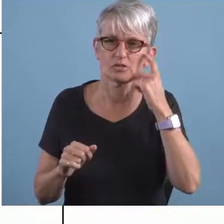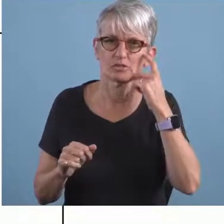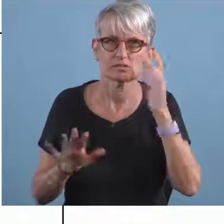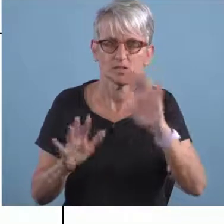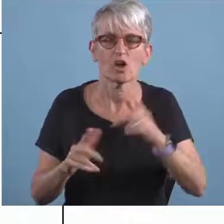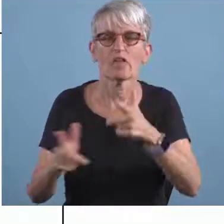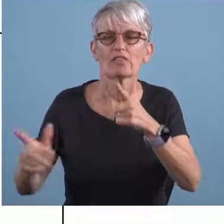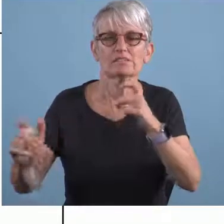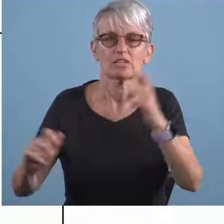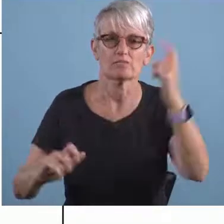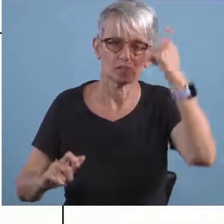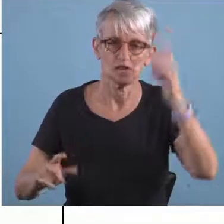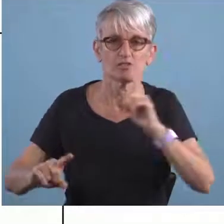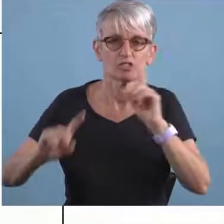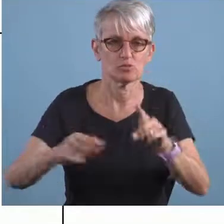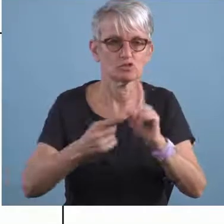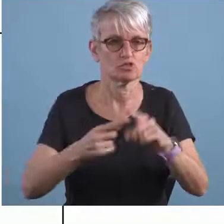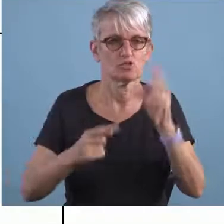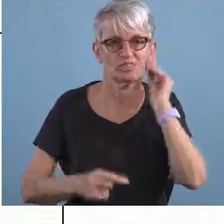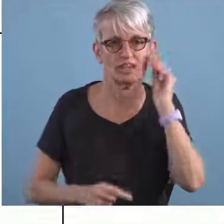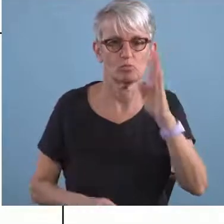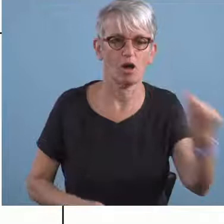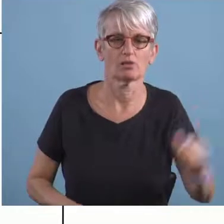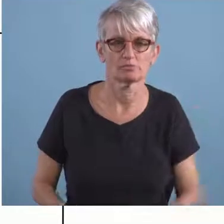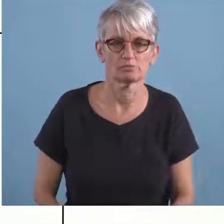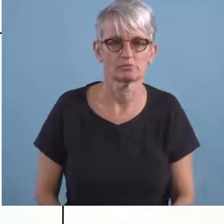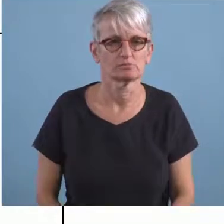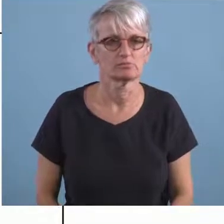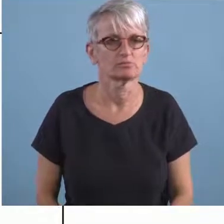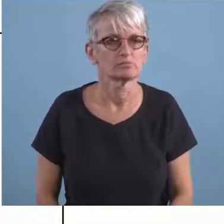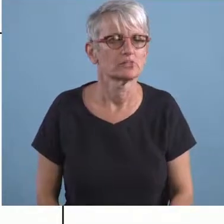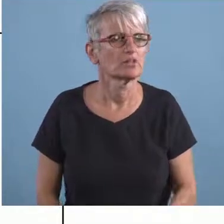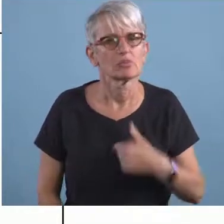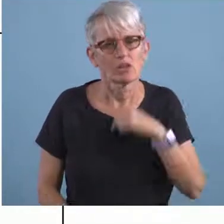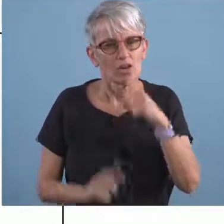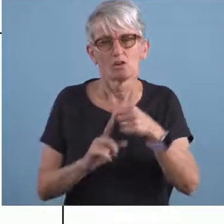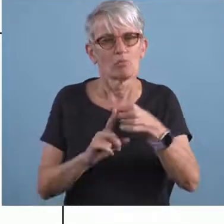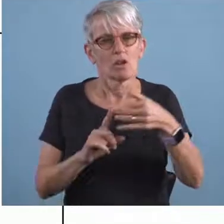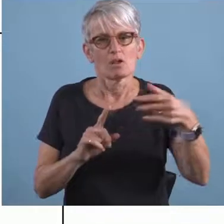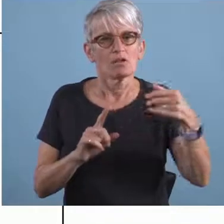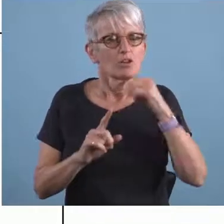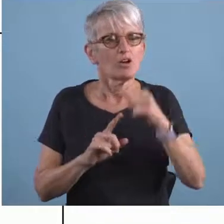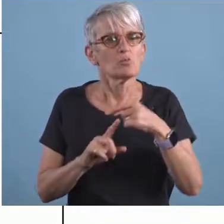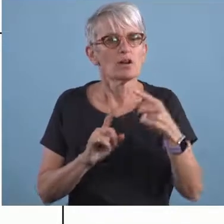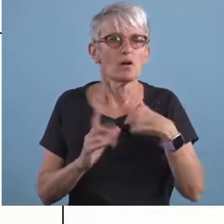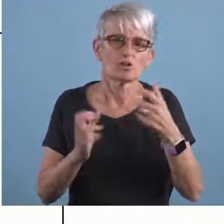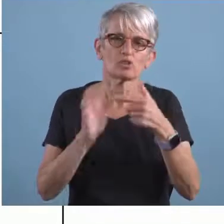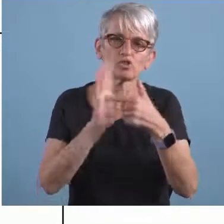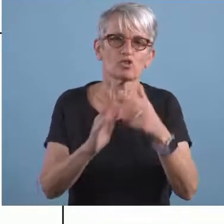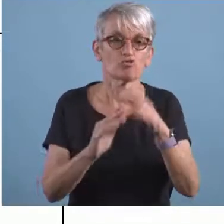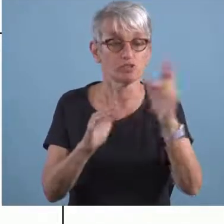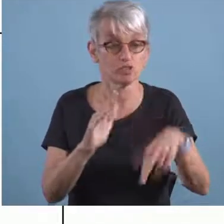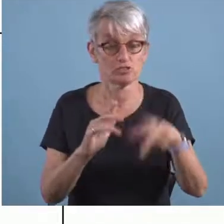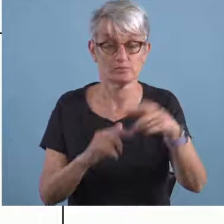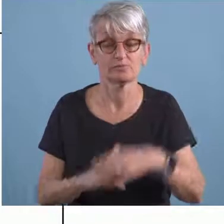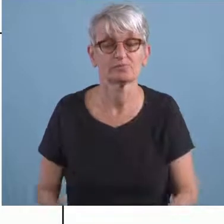speed of the brain's response to the sound, ba. I'm not going to take more time to go over that, but I do want to show you the results from our